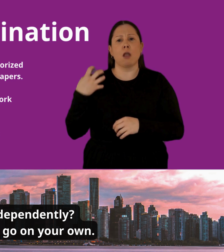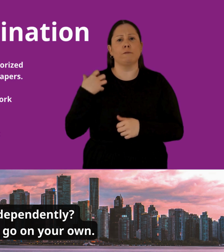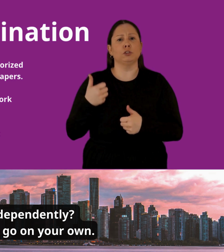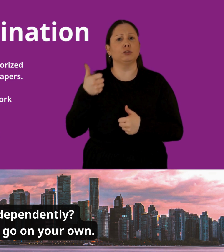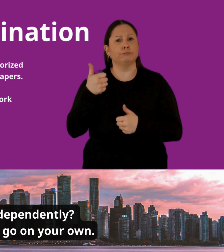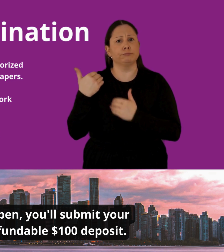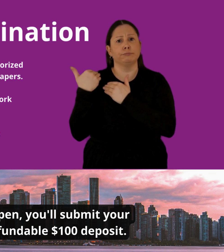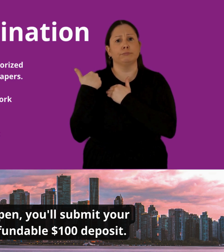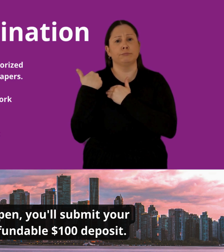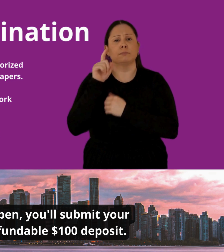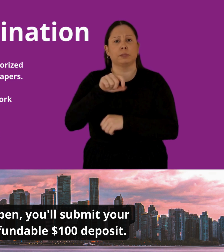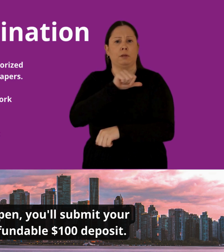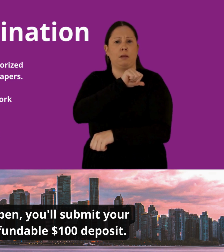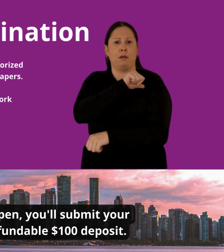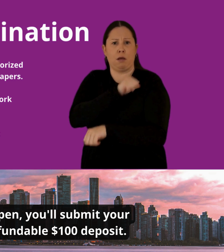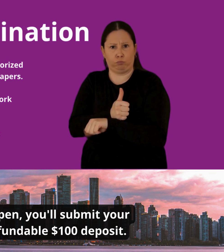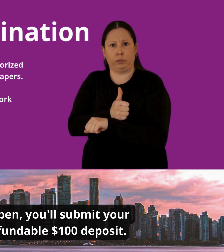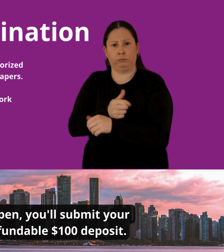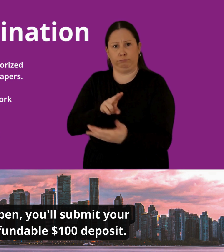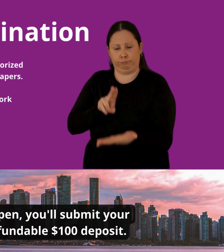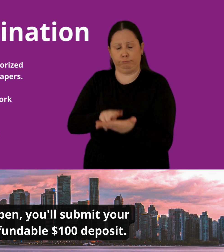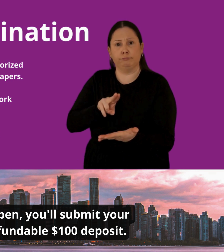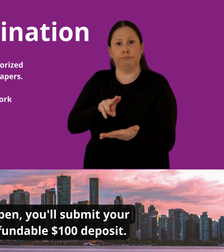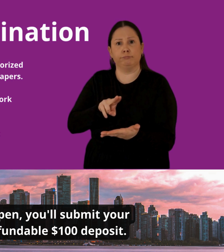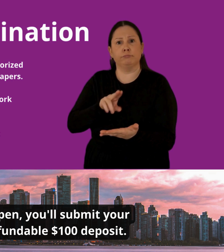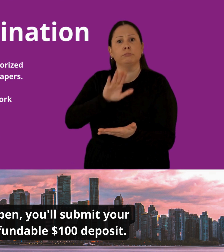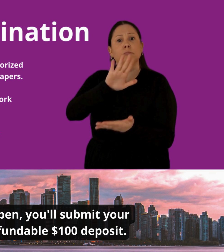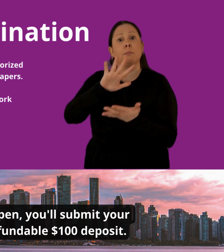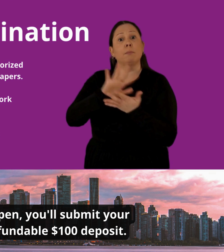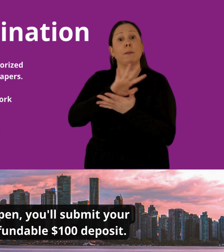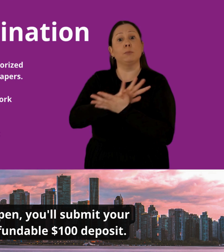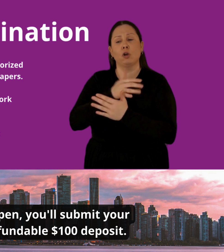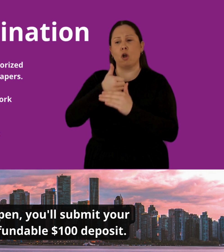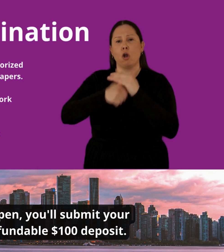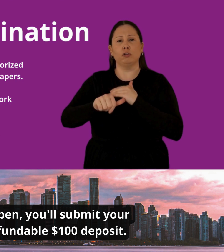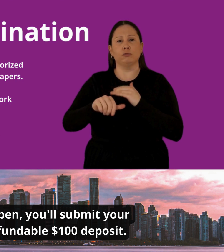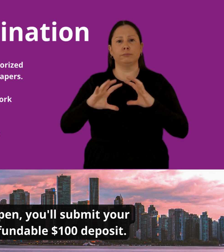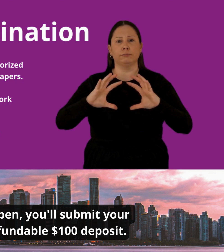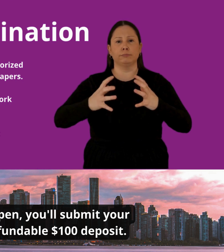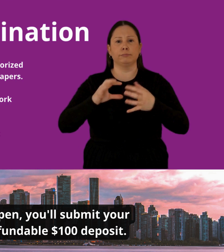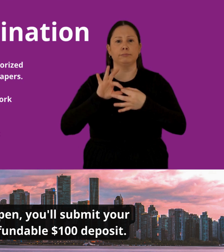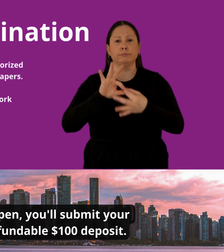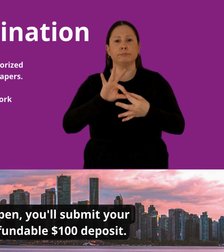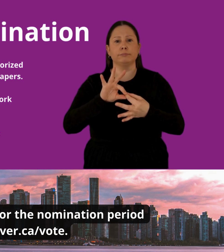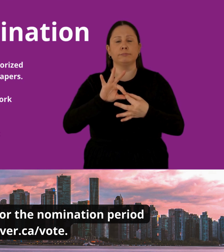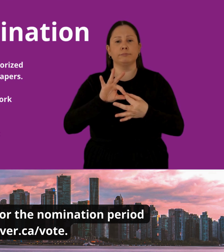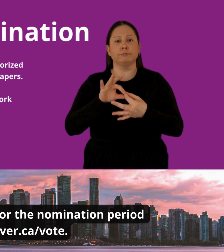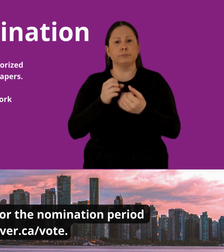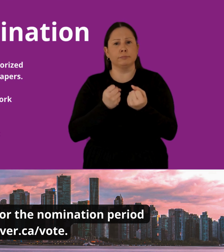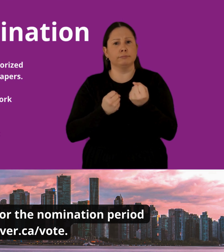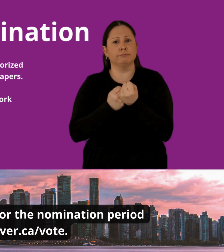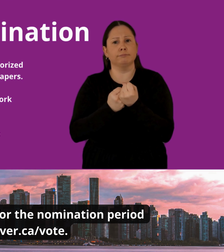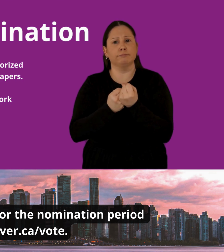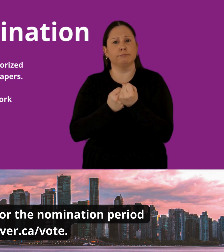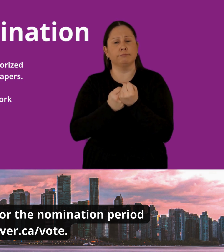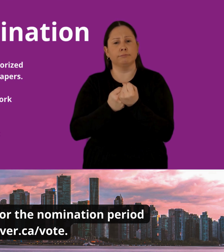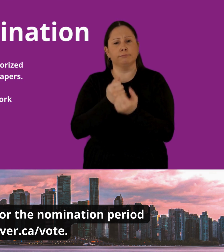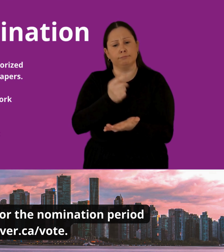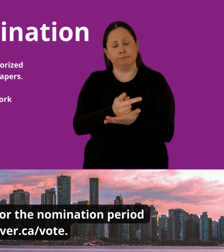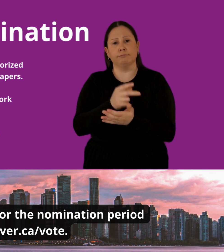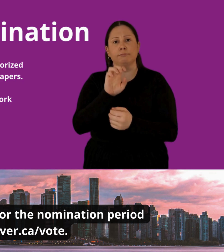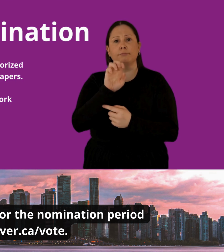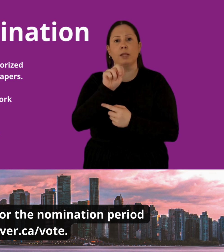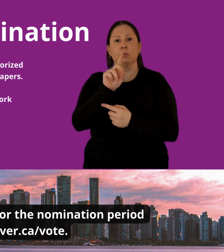own. When nominations open, you'll submit your paperwork and a refundable $100 deposit. You can find the dates for the